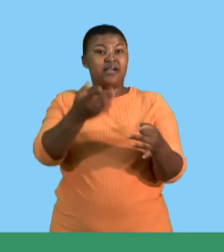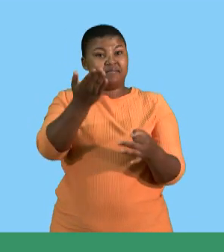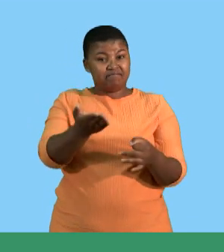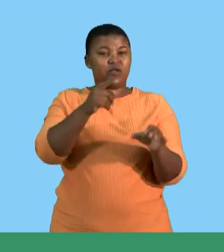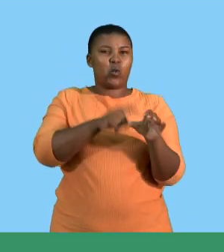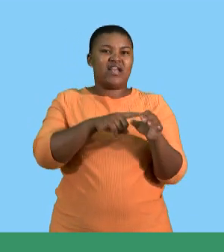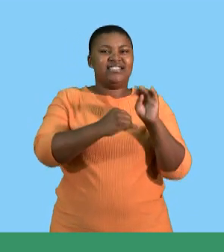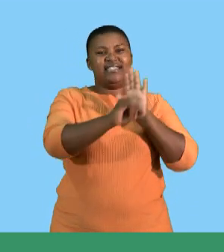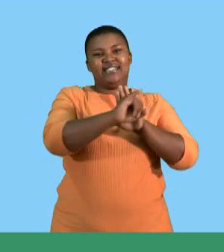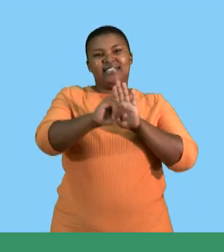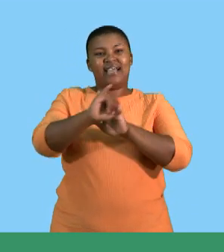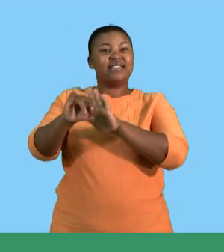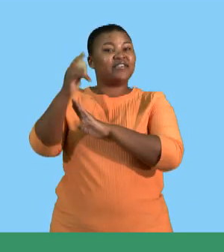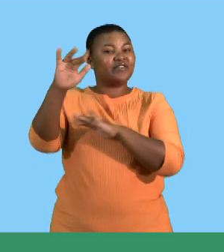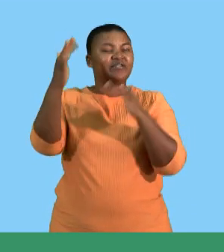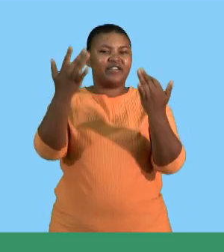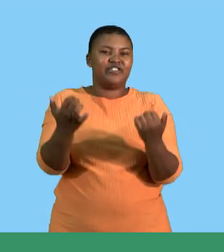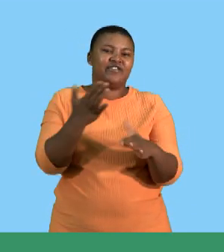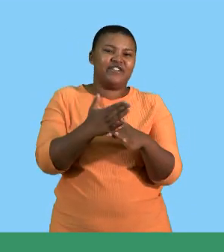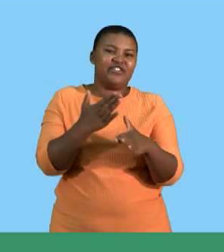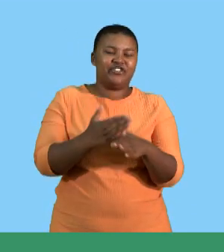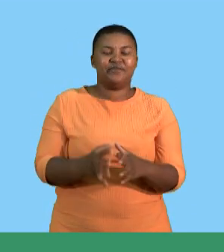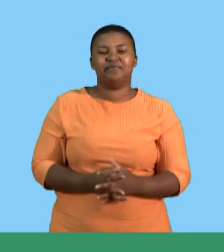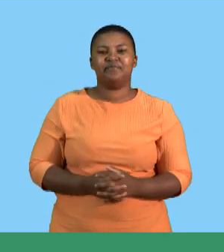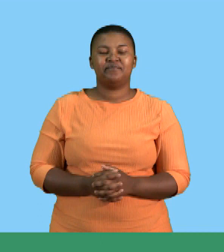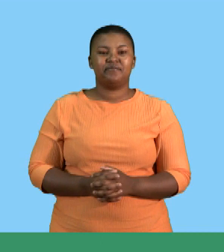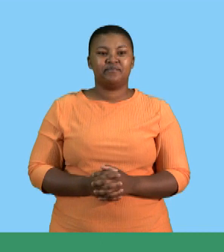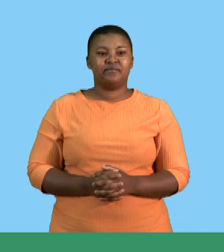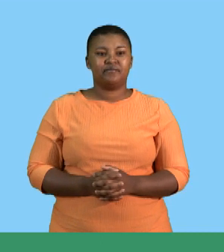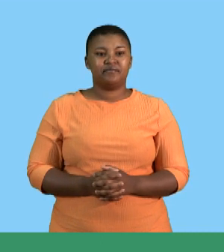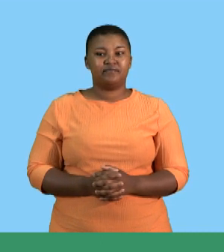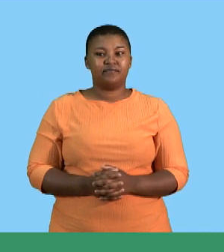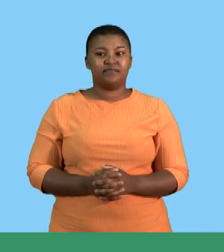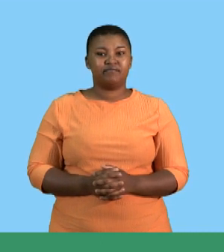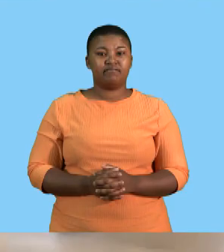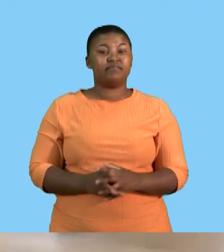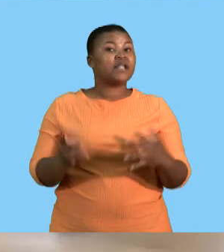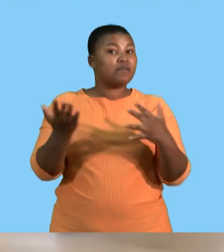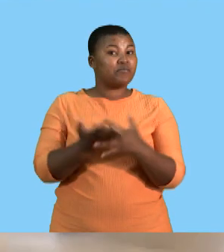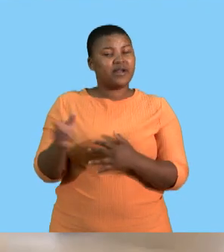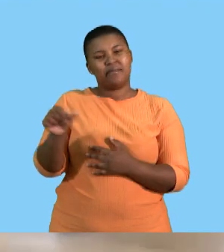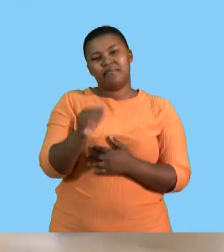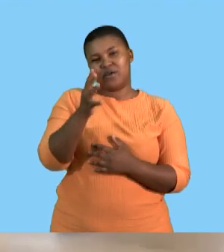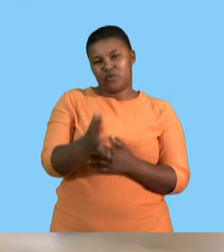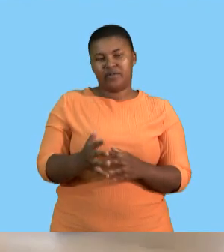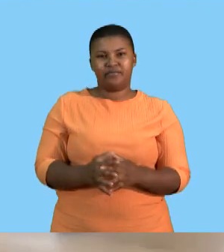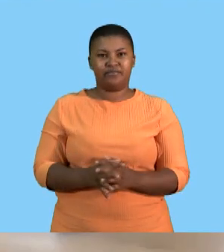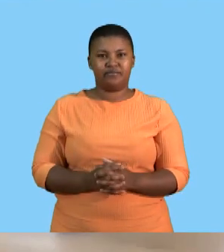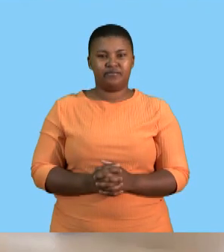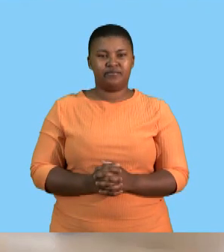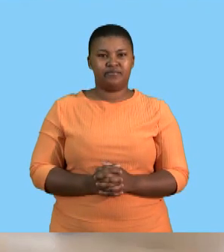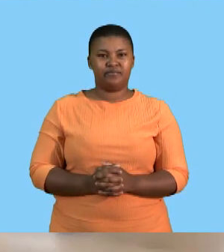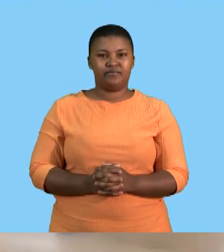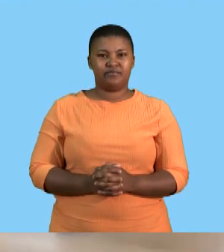if they've done their work correctly. So that will then also be the quality indicators of the financial